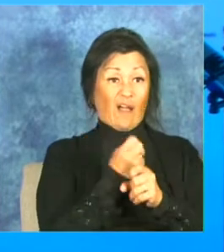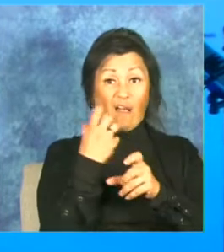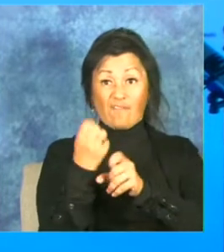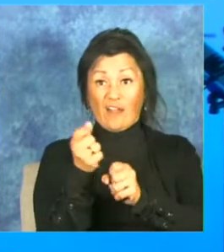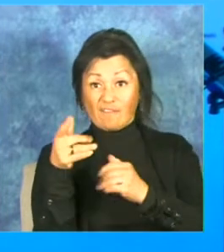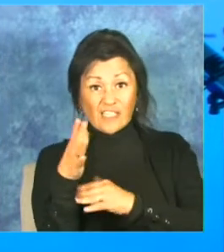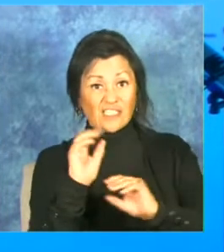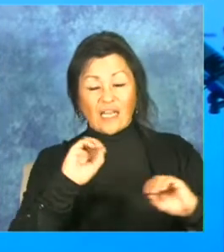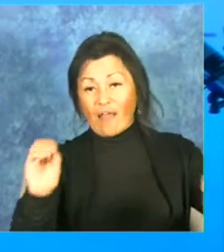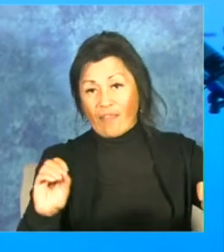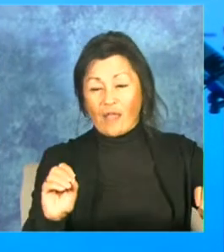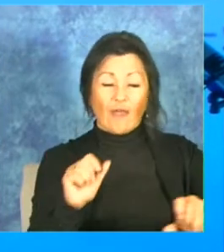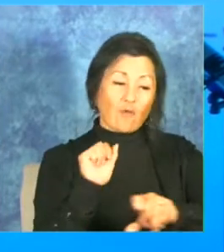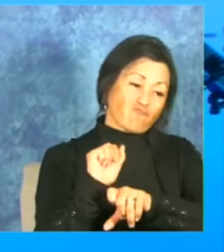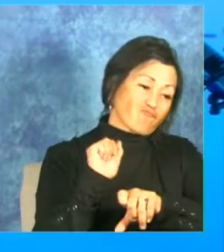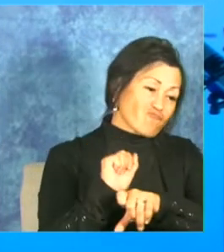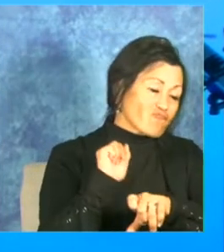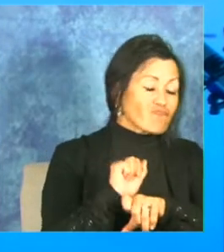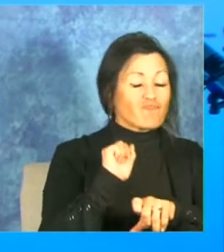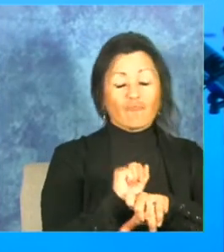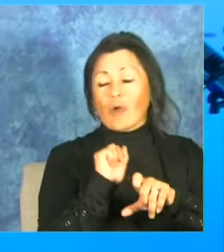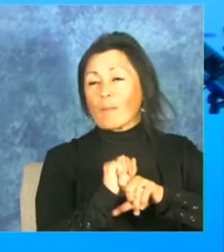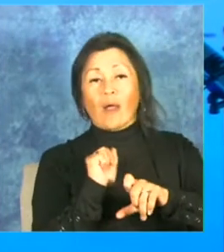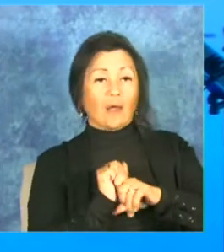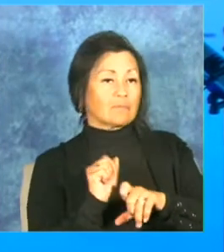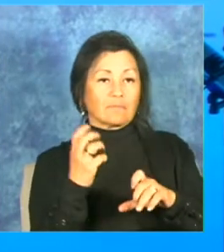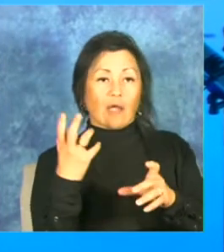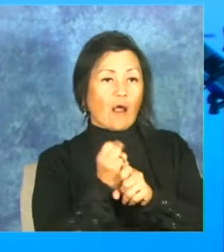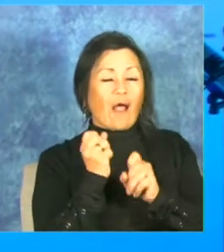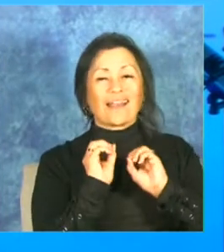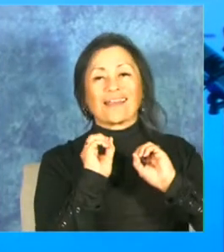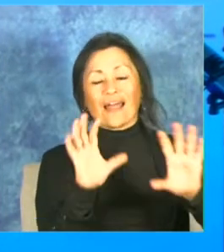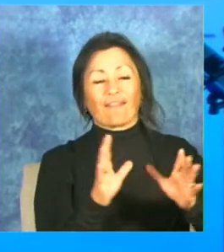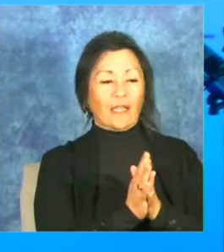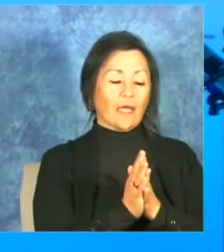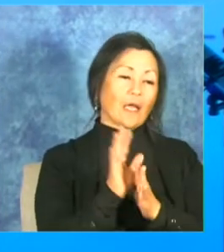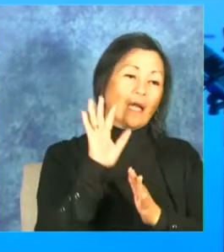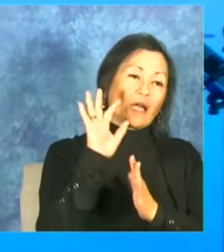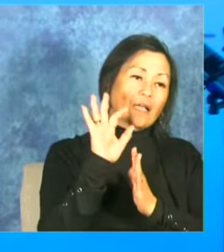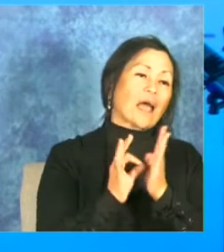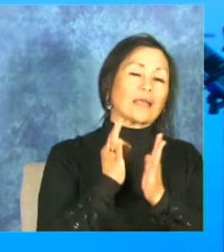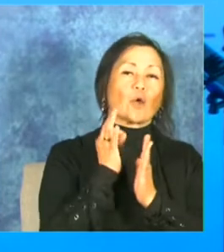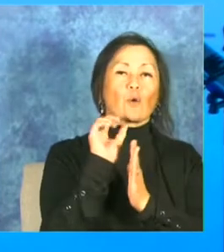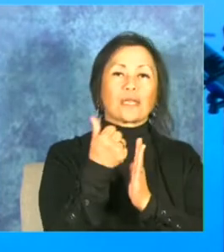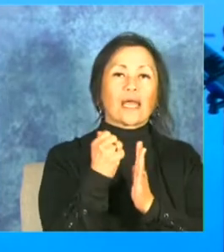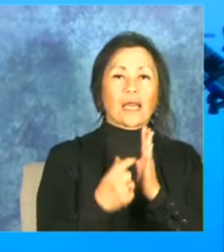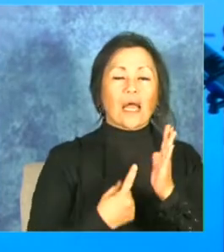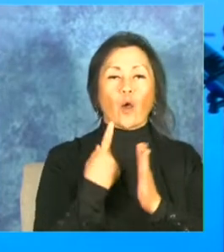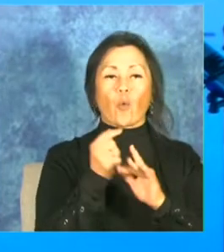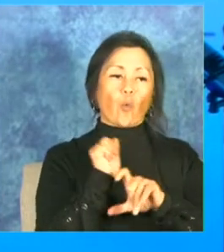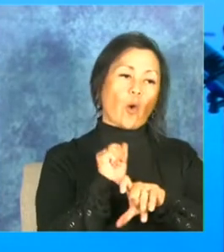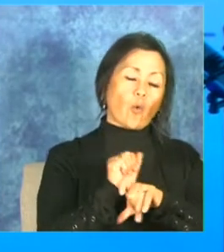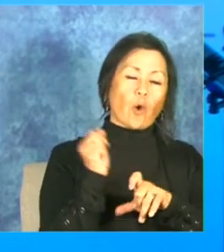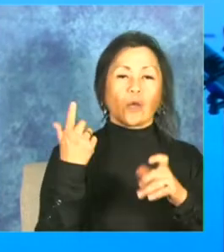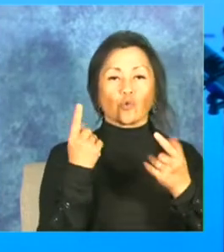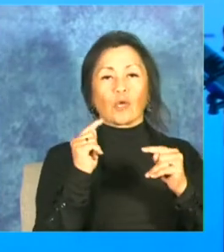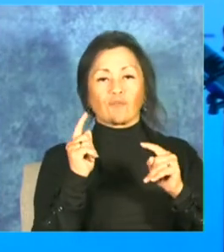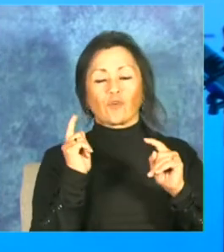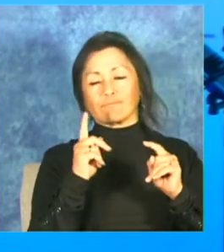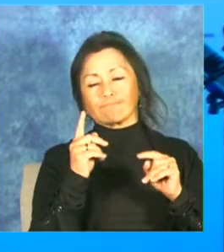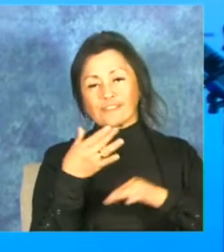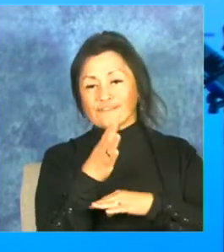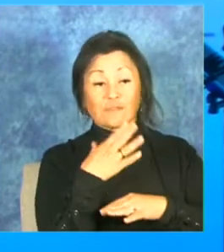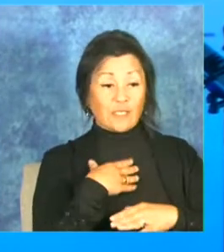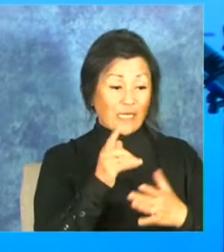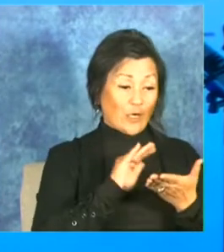hard. They've come ashore after between 9-10 hours of work fishing. They're